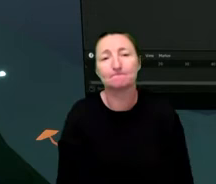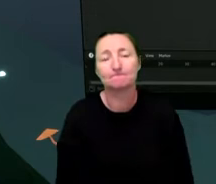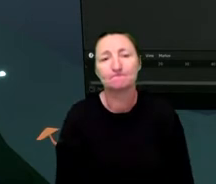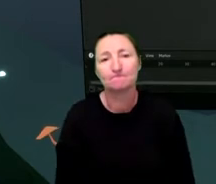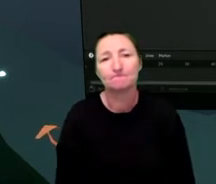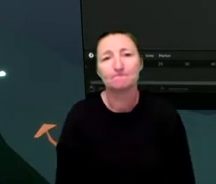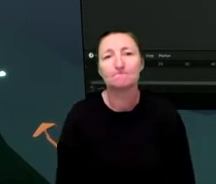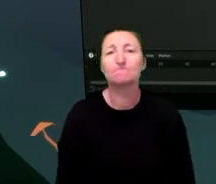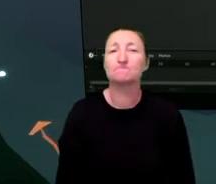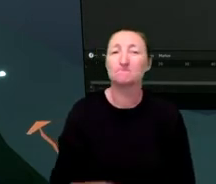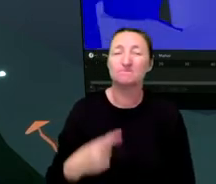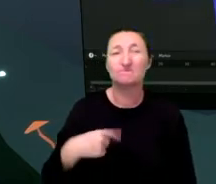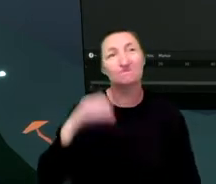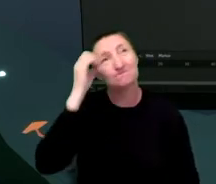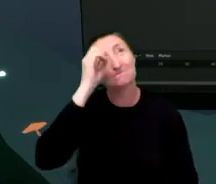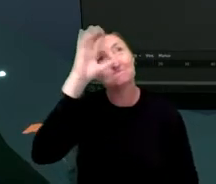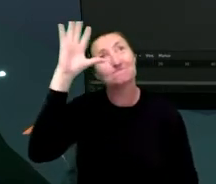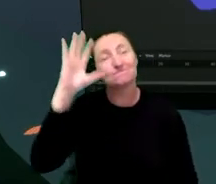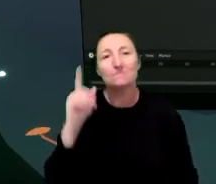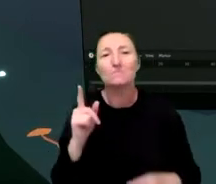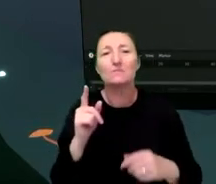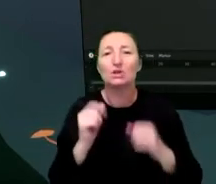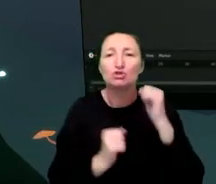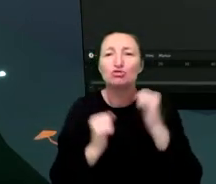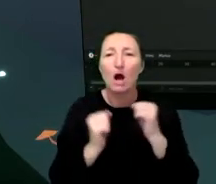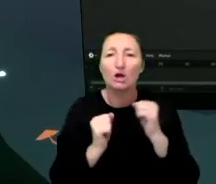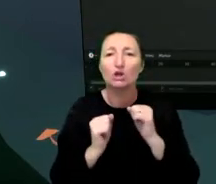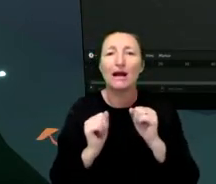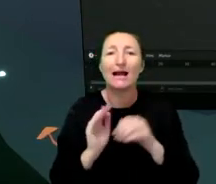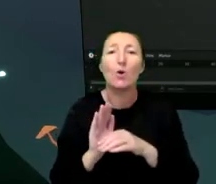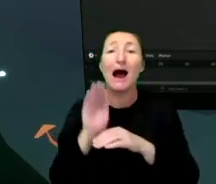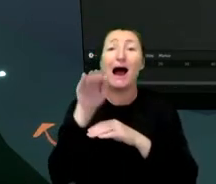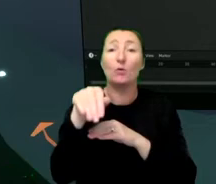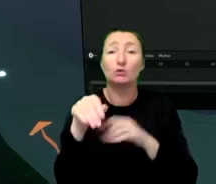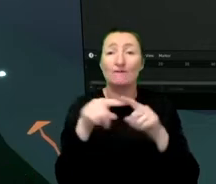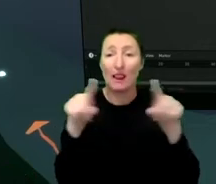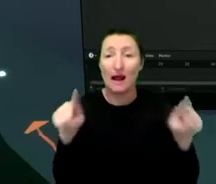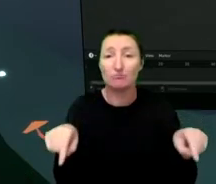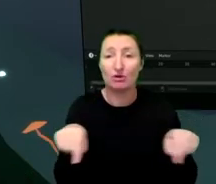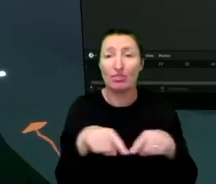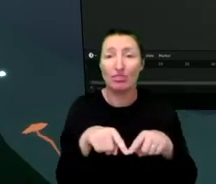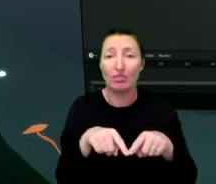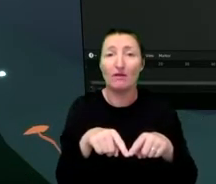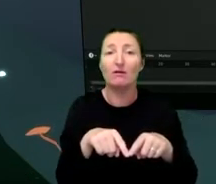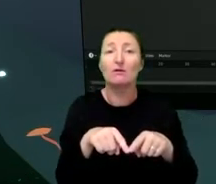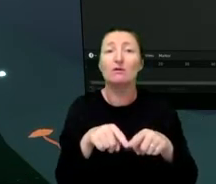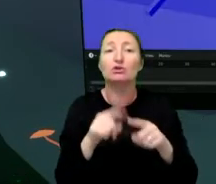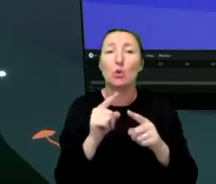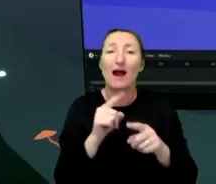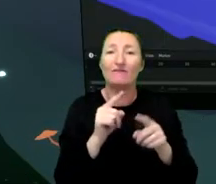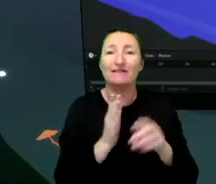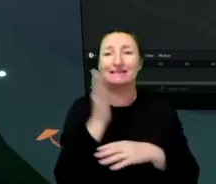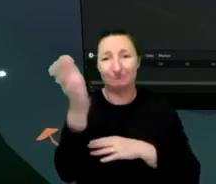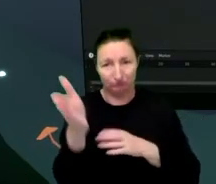structures that could go up and out above the labyrinth. So you'd have, because we had these hive destinations, we wanted them to be visible